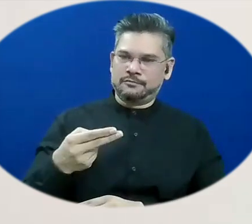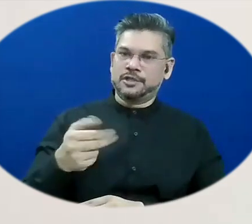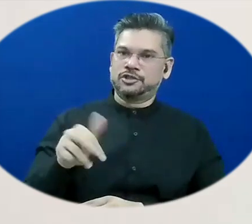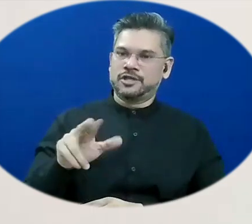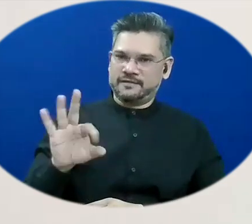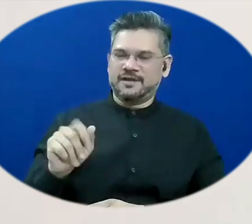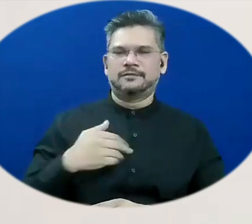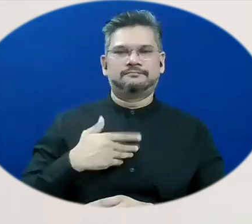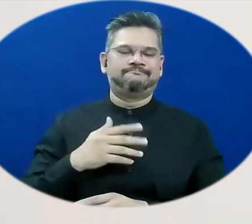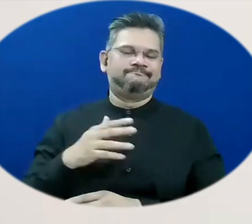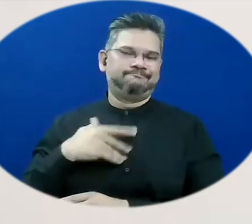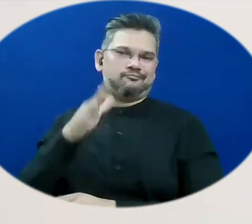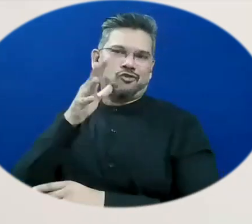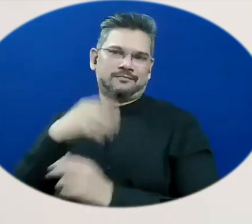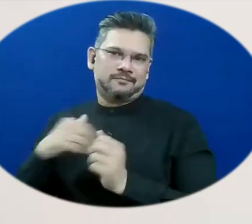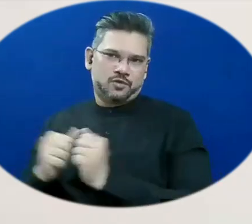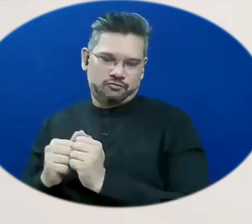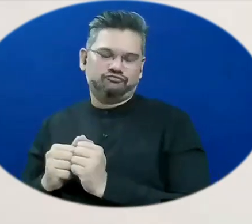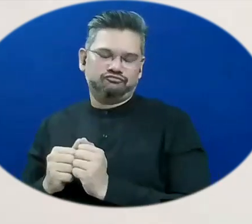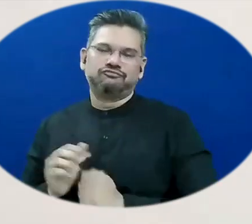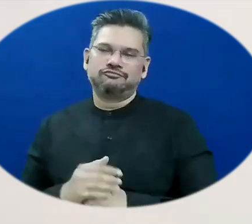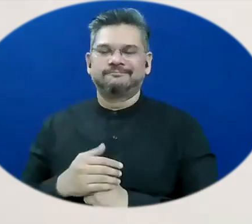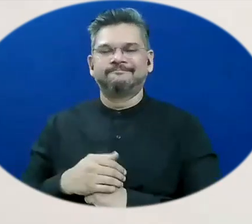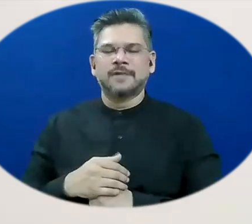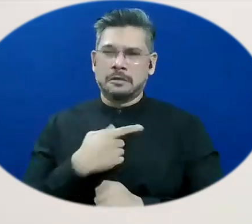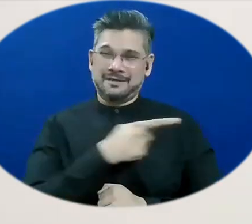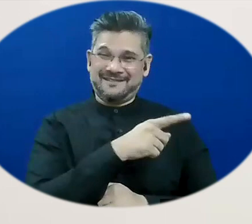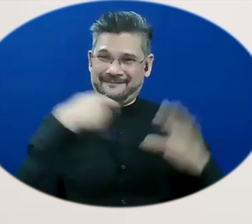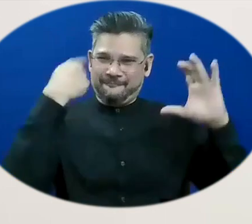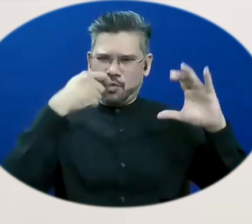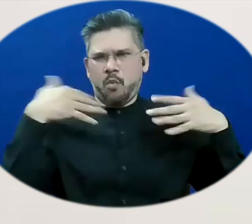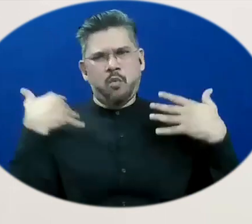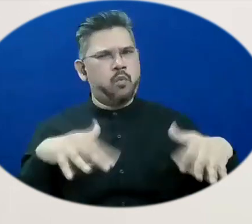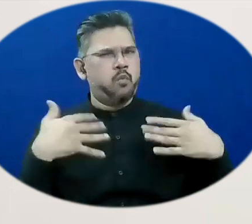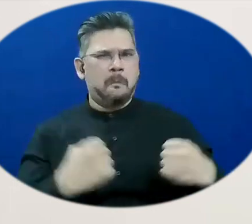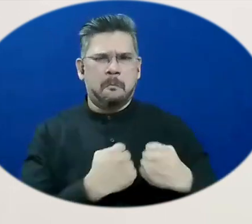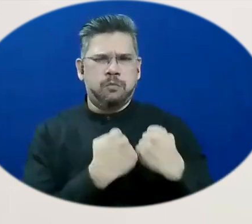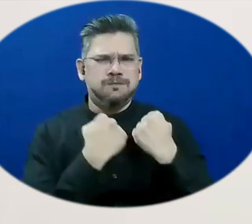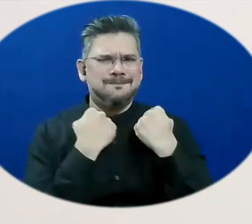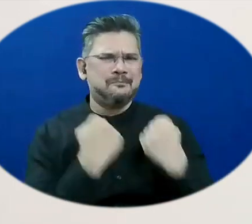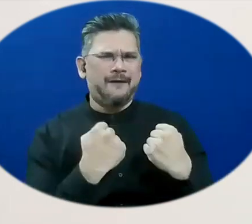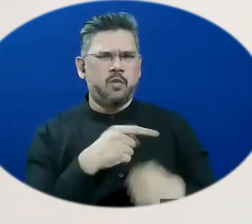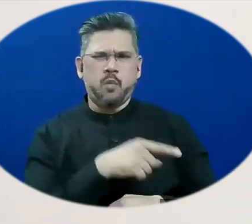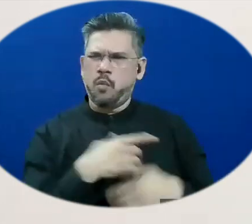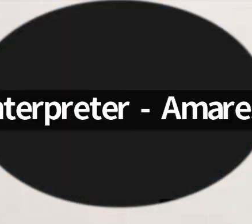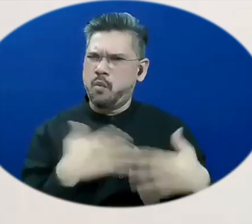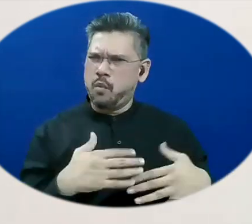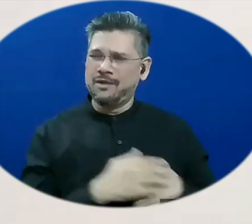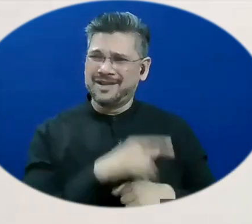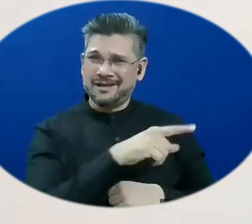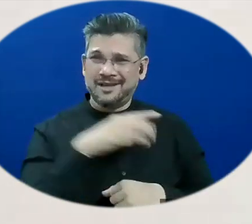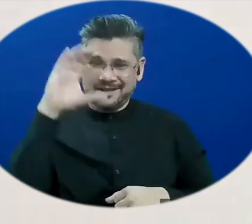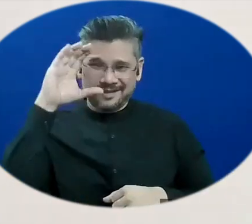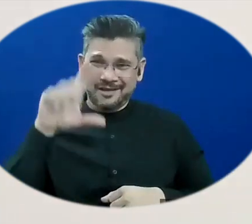is absolutely powerful. In the video, we heard Lori said, find your